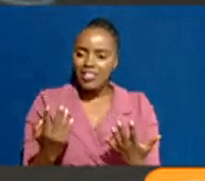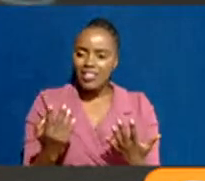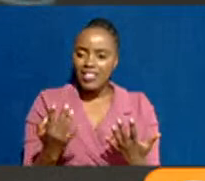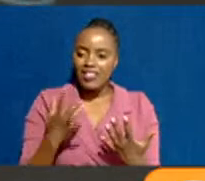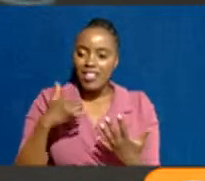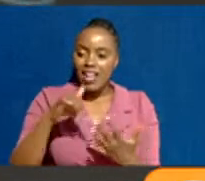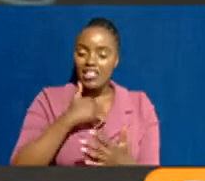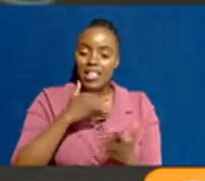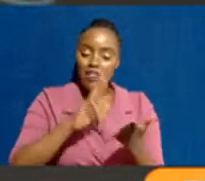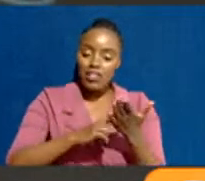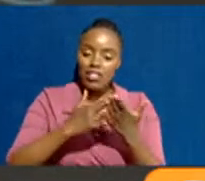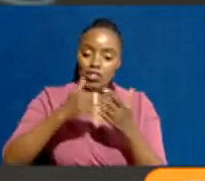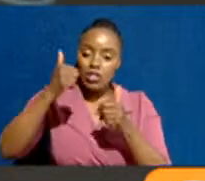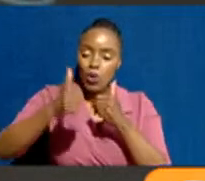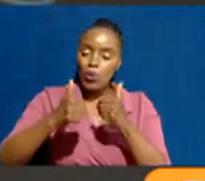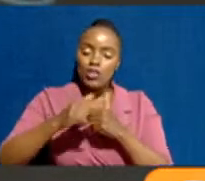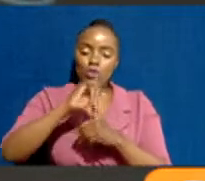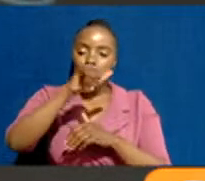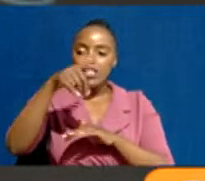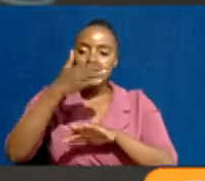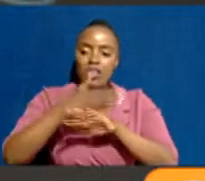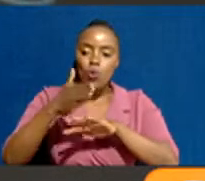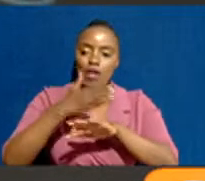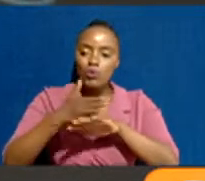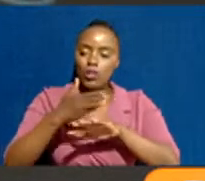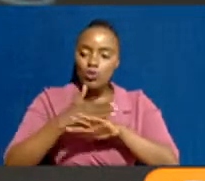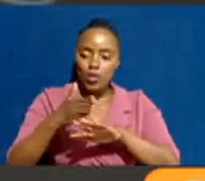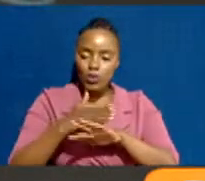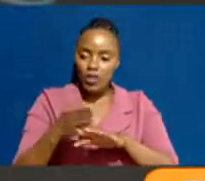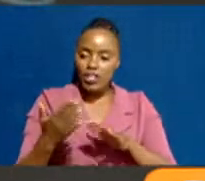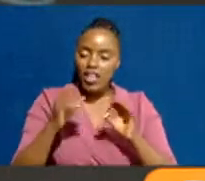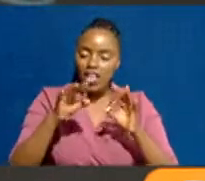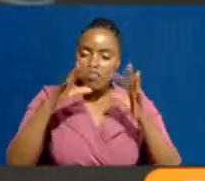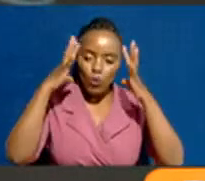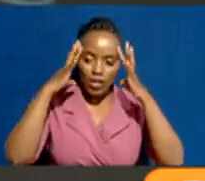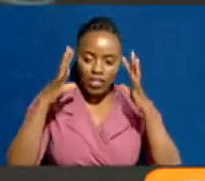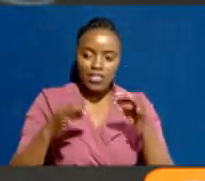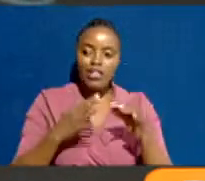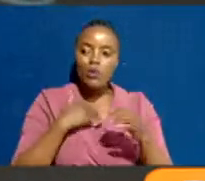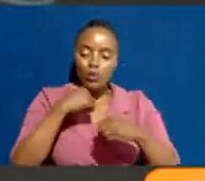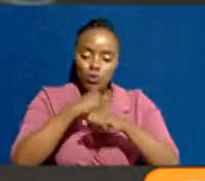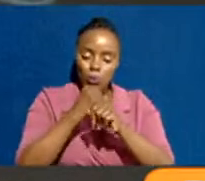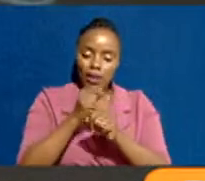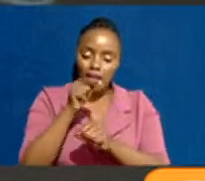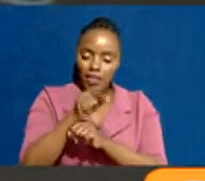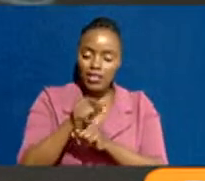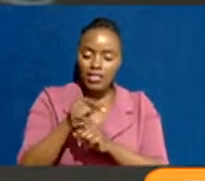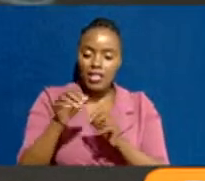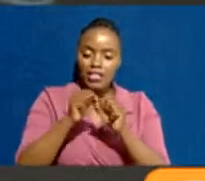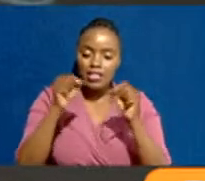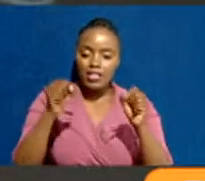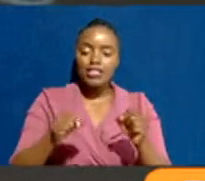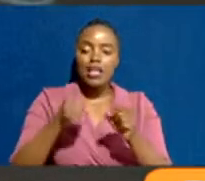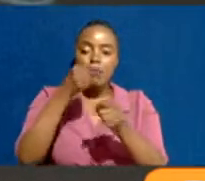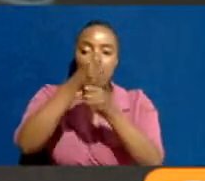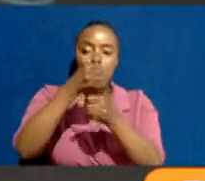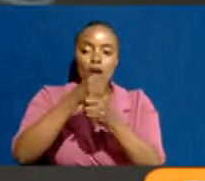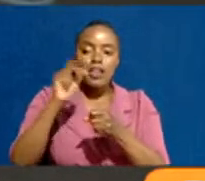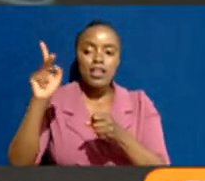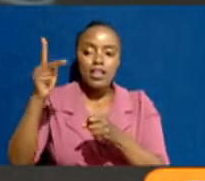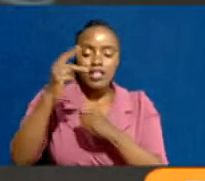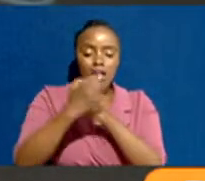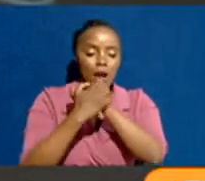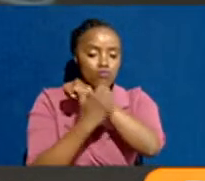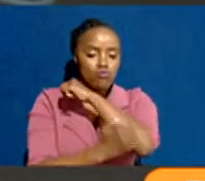We have resources that we have just misapplied. Okay. If we choose that we want to make this system work, Kenya is not a